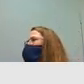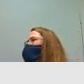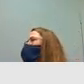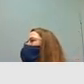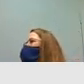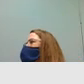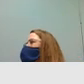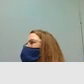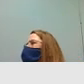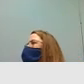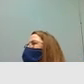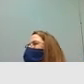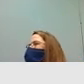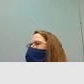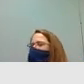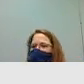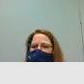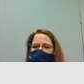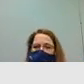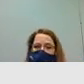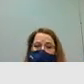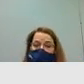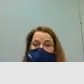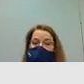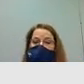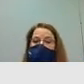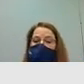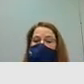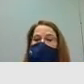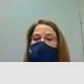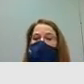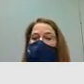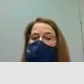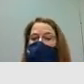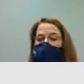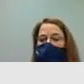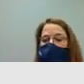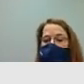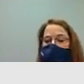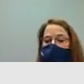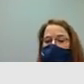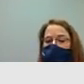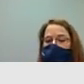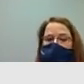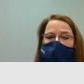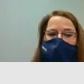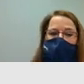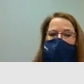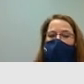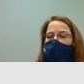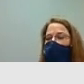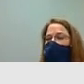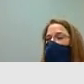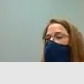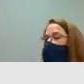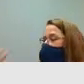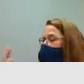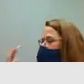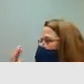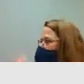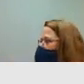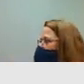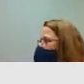and you might want to rename Debbie Easterly. Let me come and adjust the, Elizabeth,